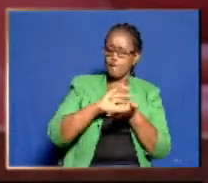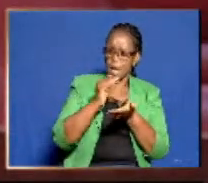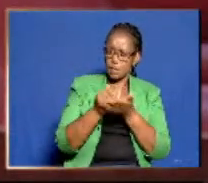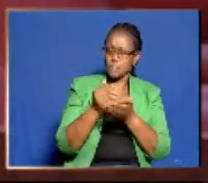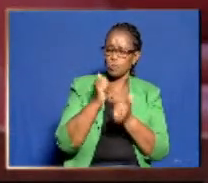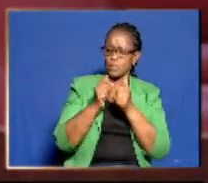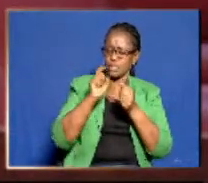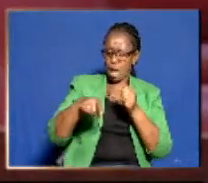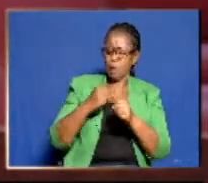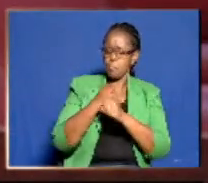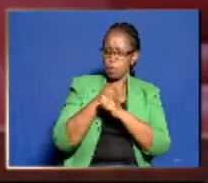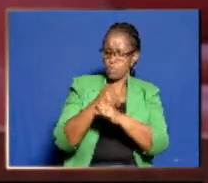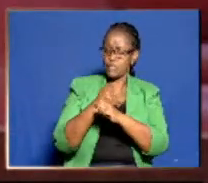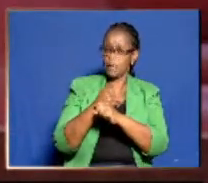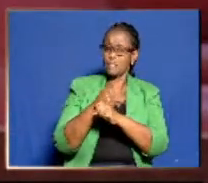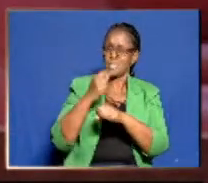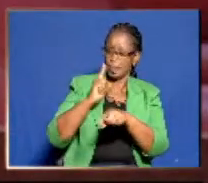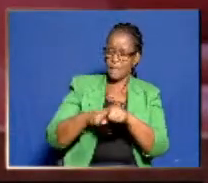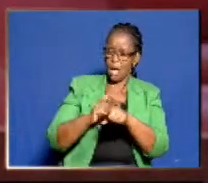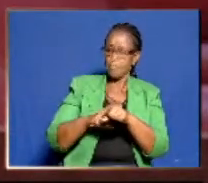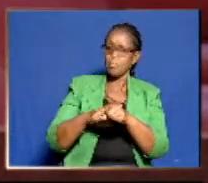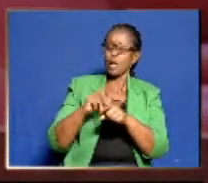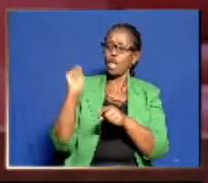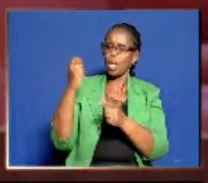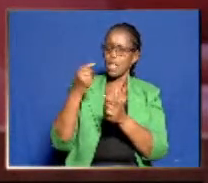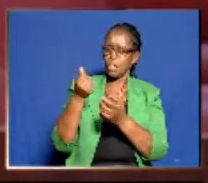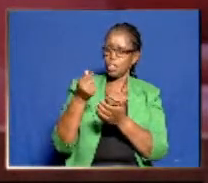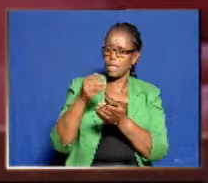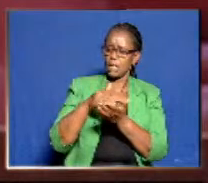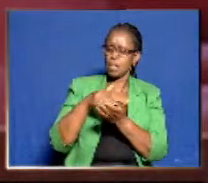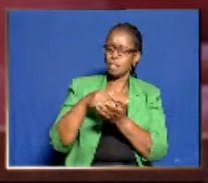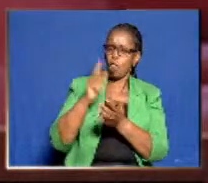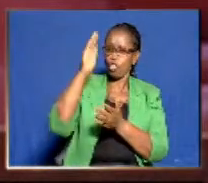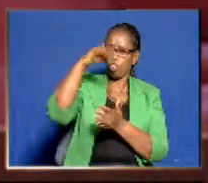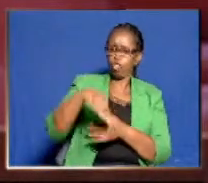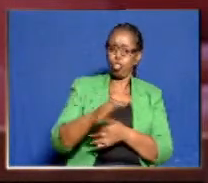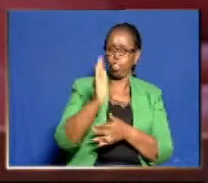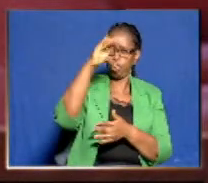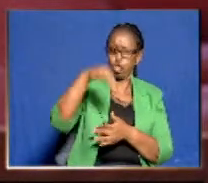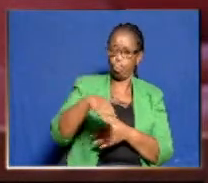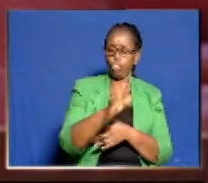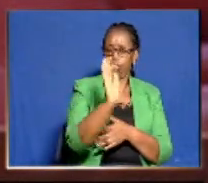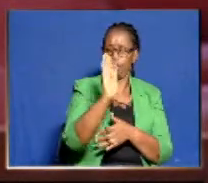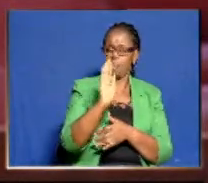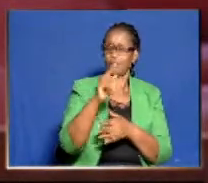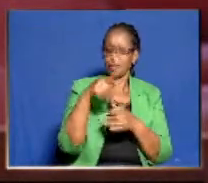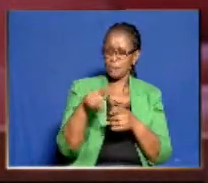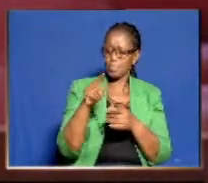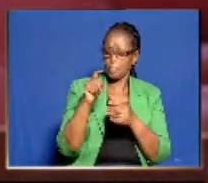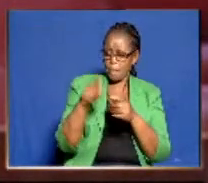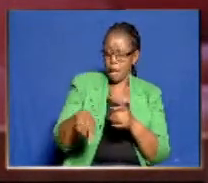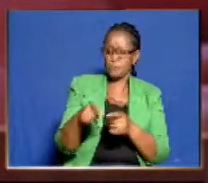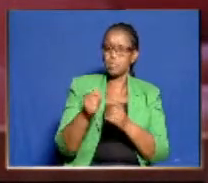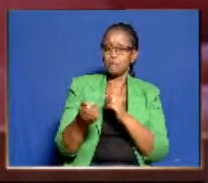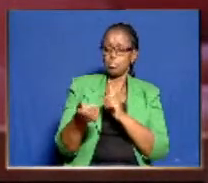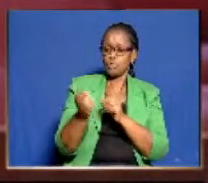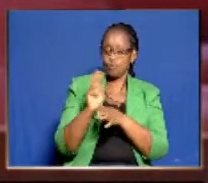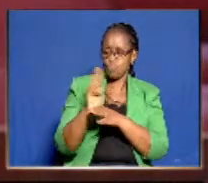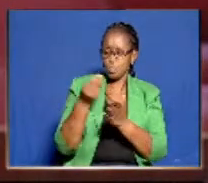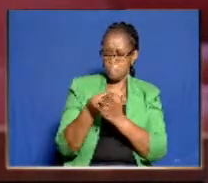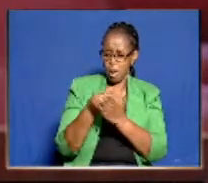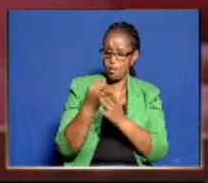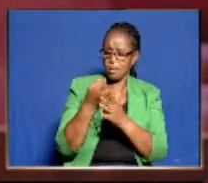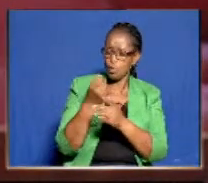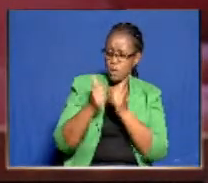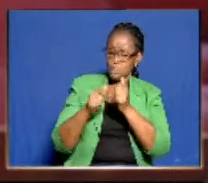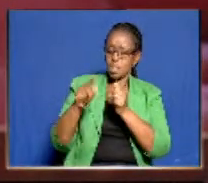on those fluctuations, because they have to get money somehow from their own savings to use in the event